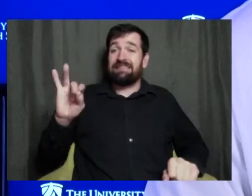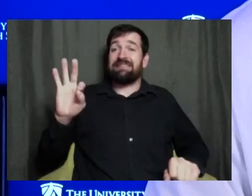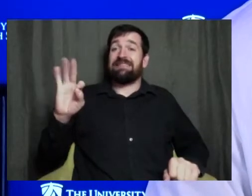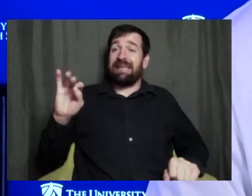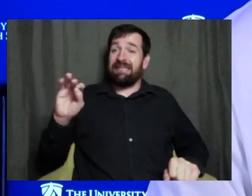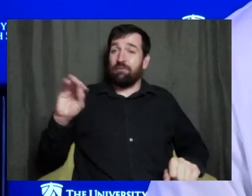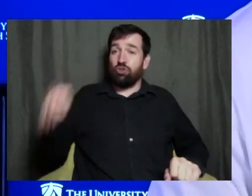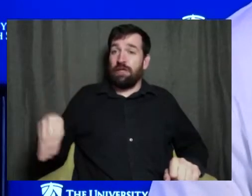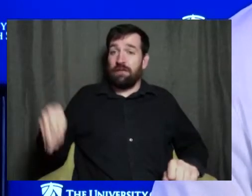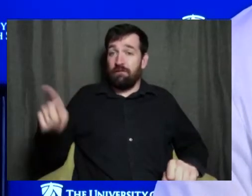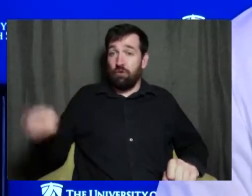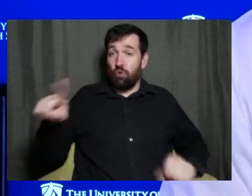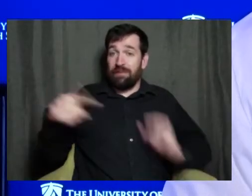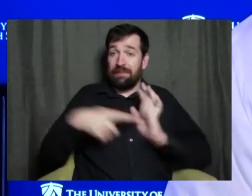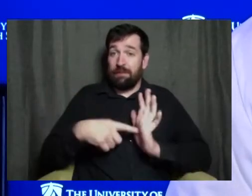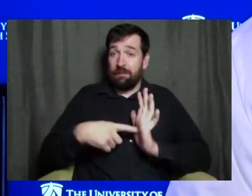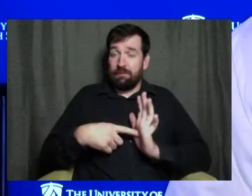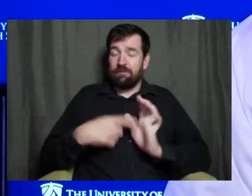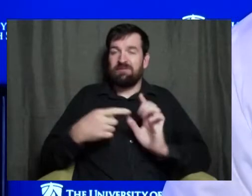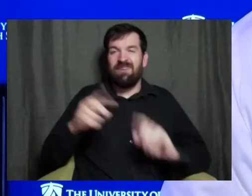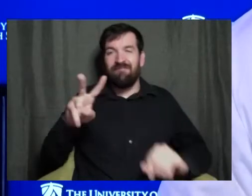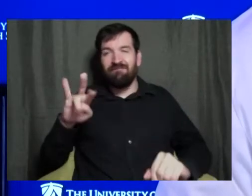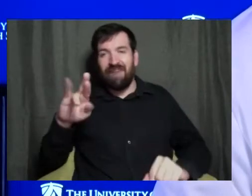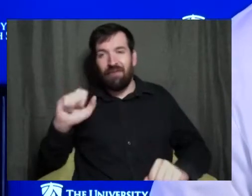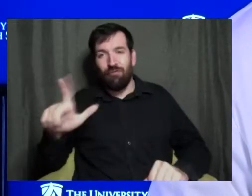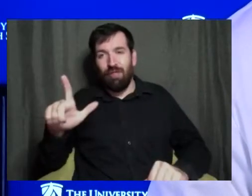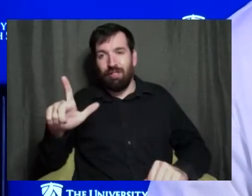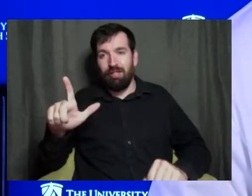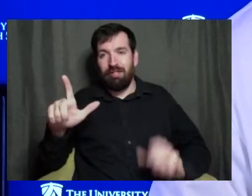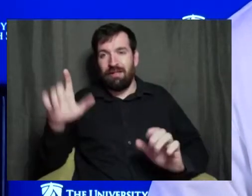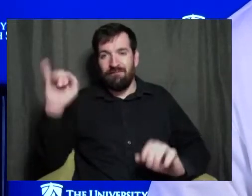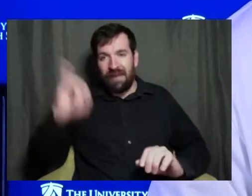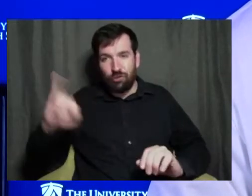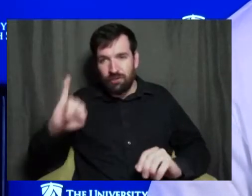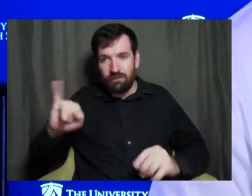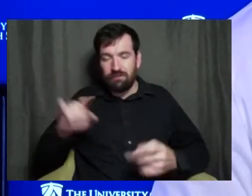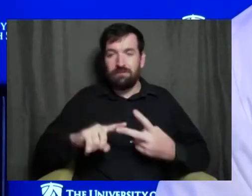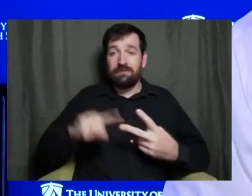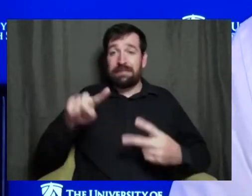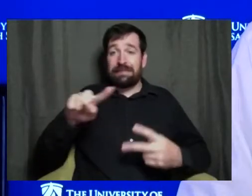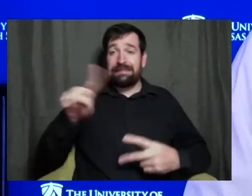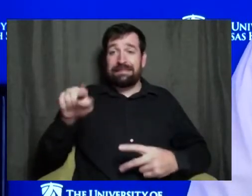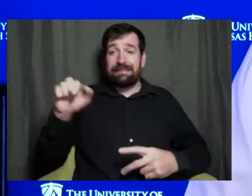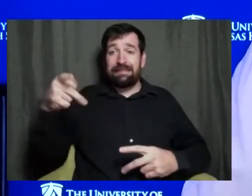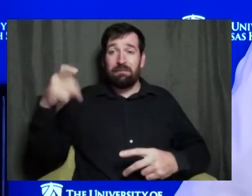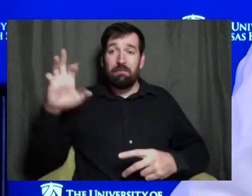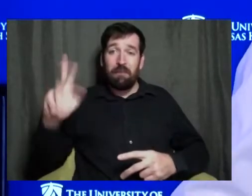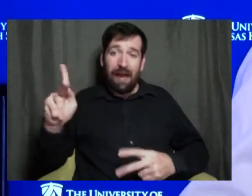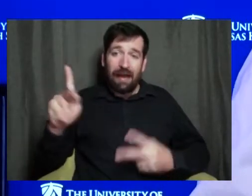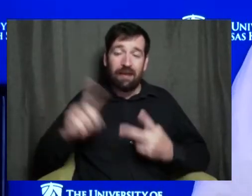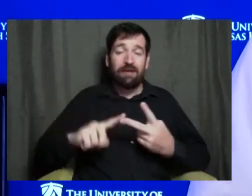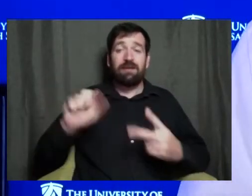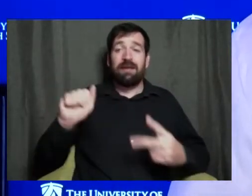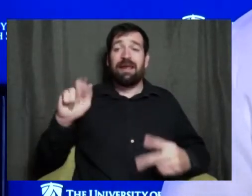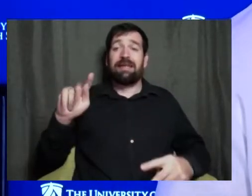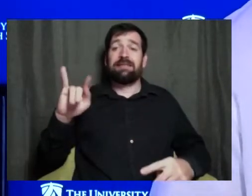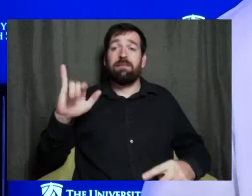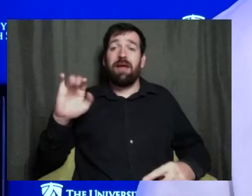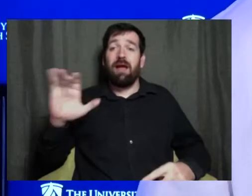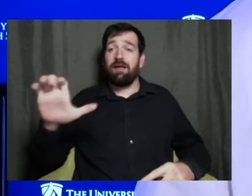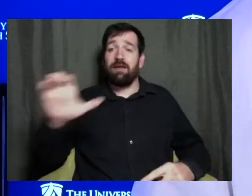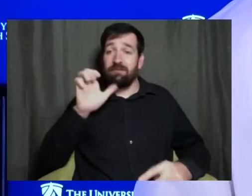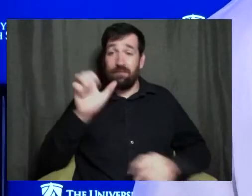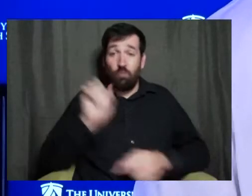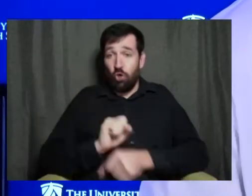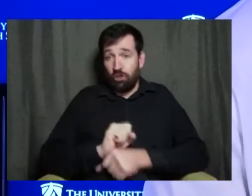based on viral infections, which antibiotics and Z-Paks don't help anyways. Or certainly it's running to the doctor if you